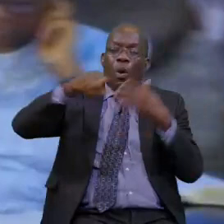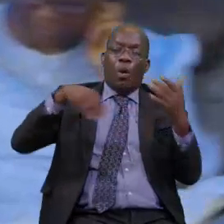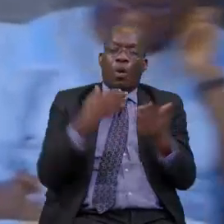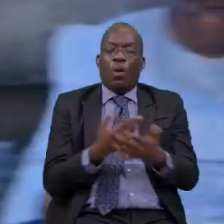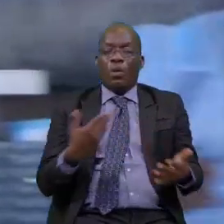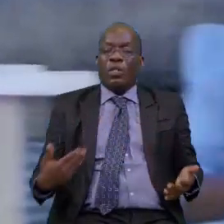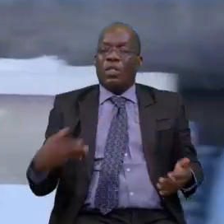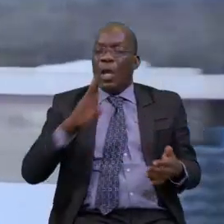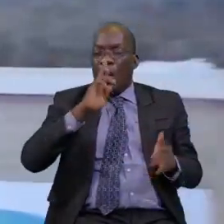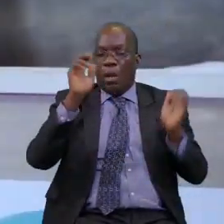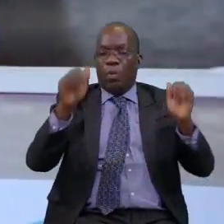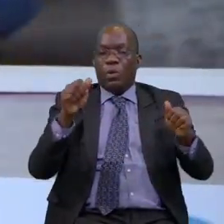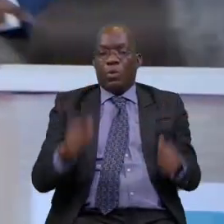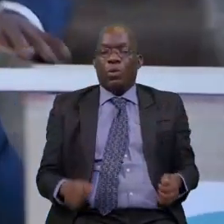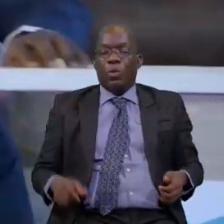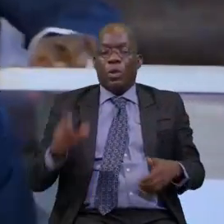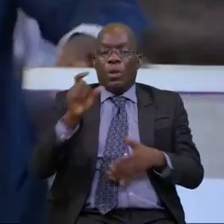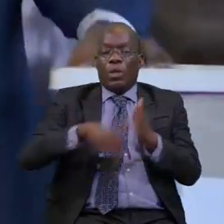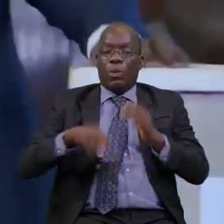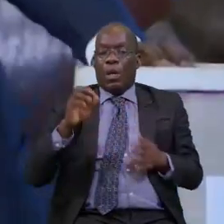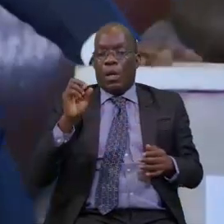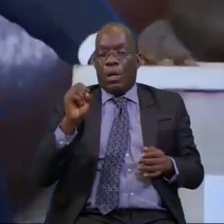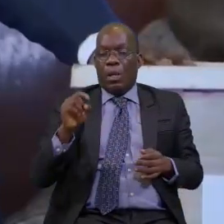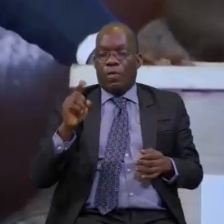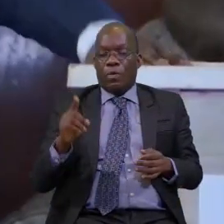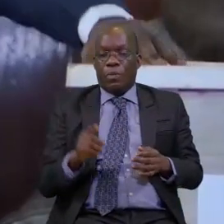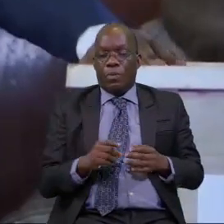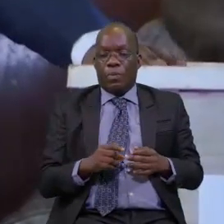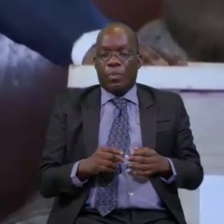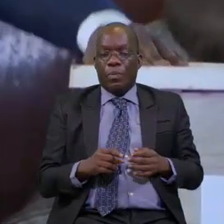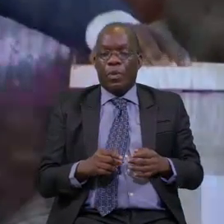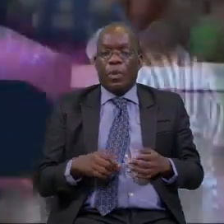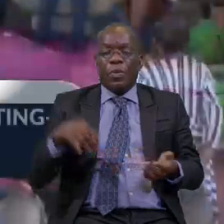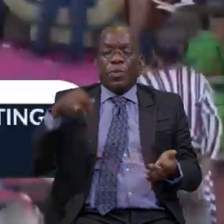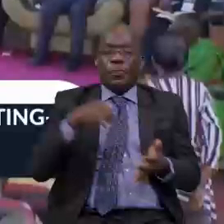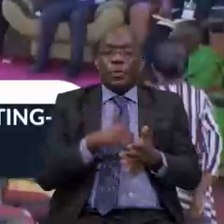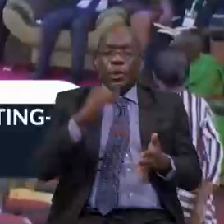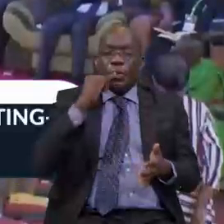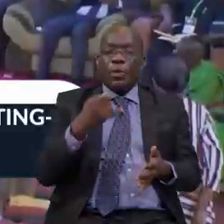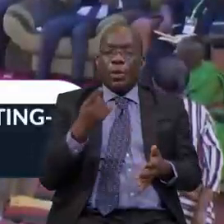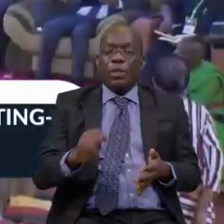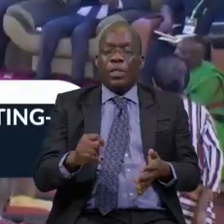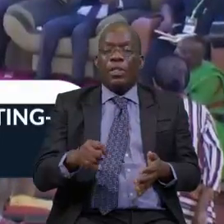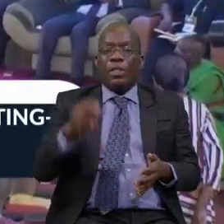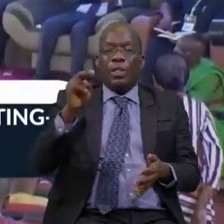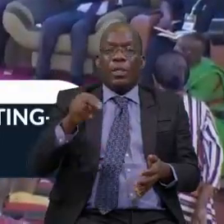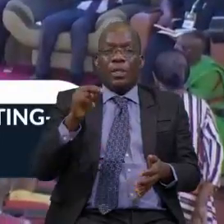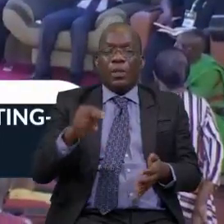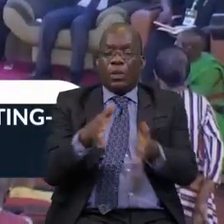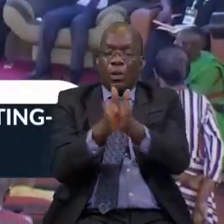I come to chapter 11. In chapter 11, is the required pardon by